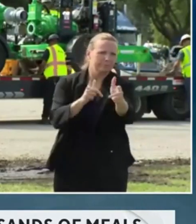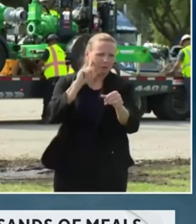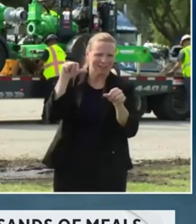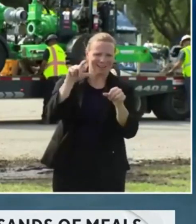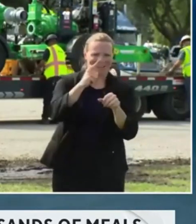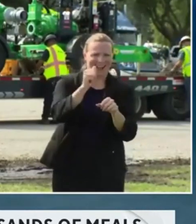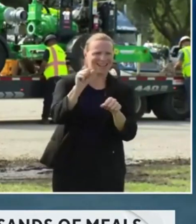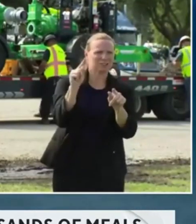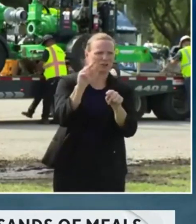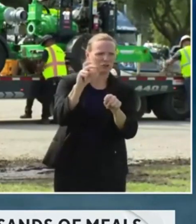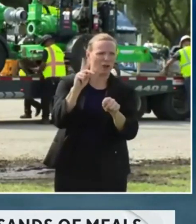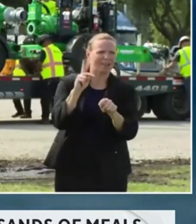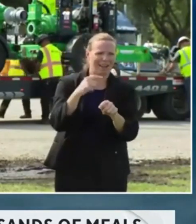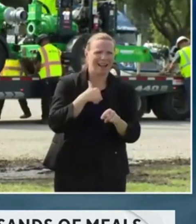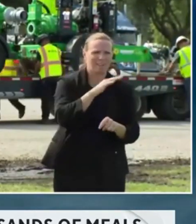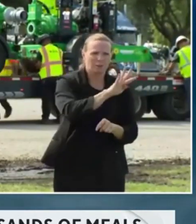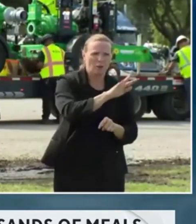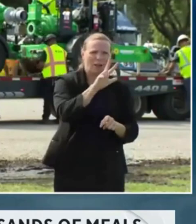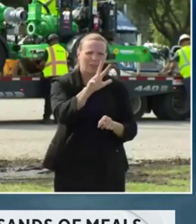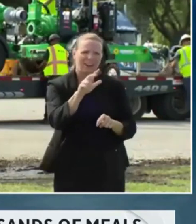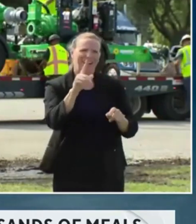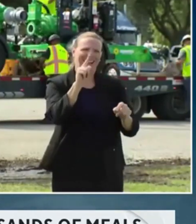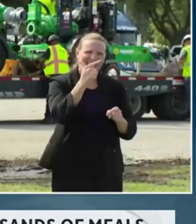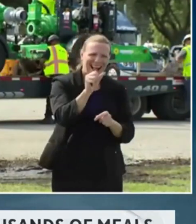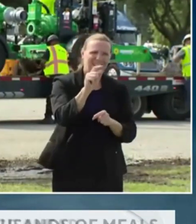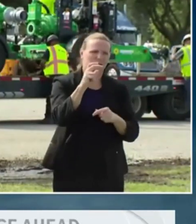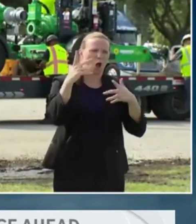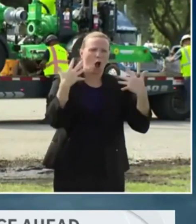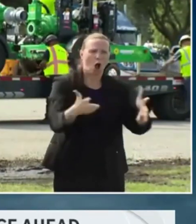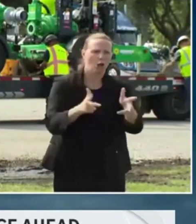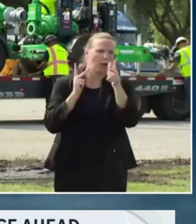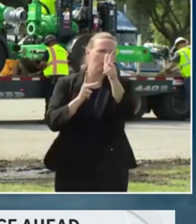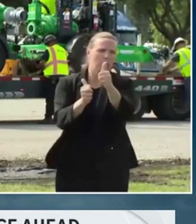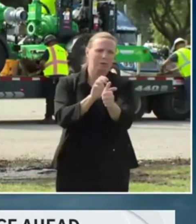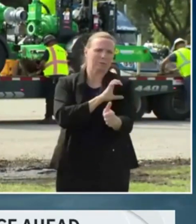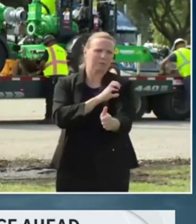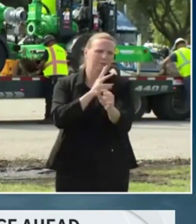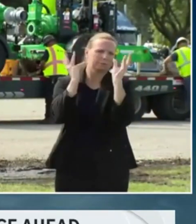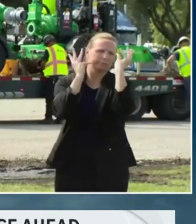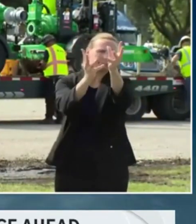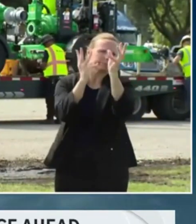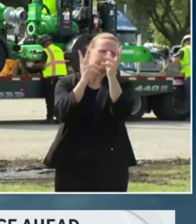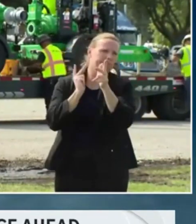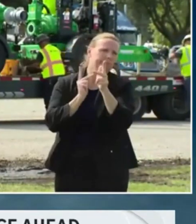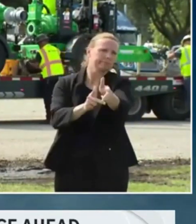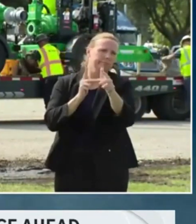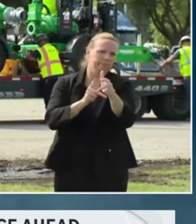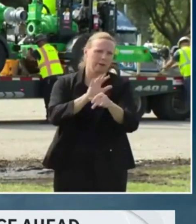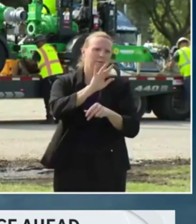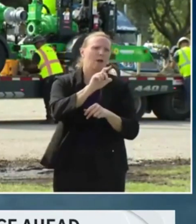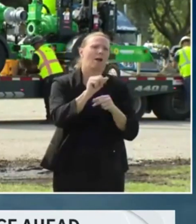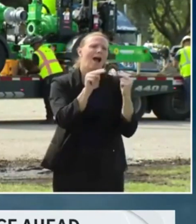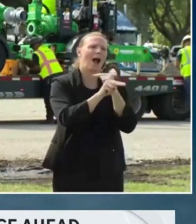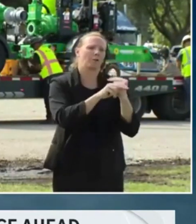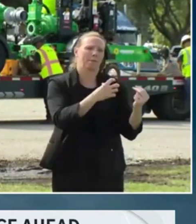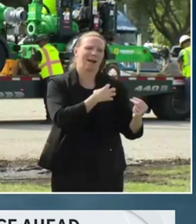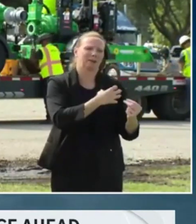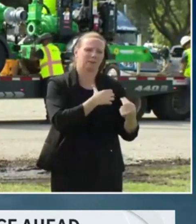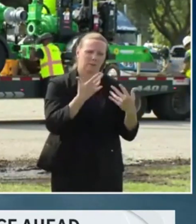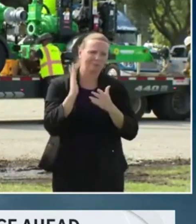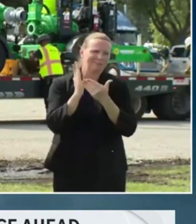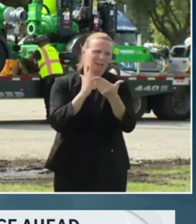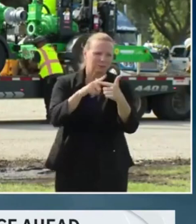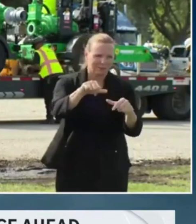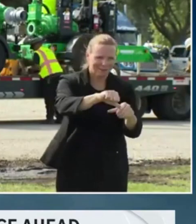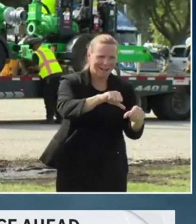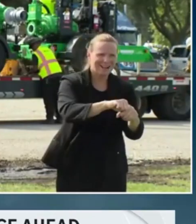43 fuel trucks that have already been escorted by Florida Highway Patrol to deliver fuel to stations, particularly in